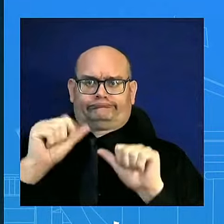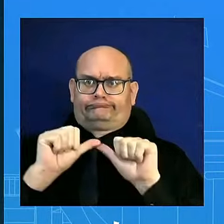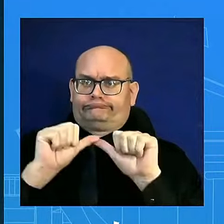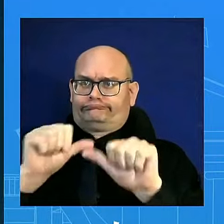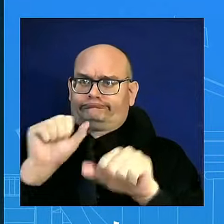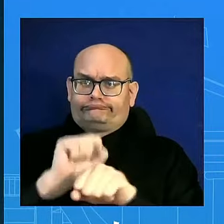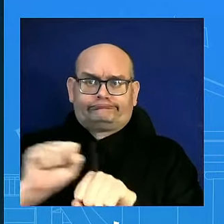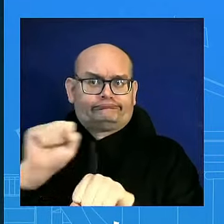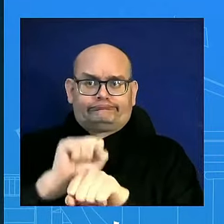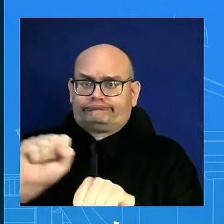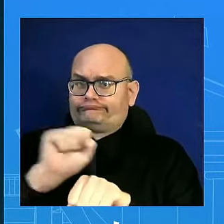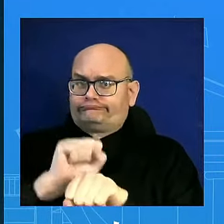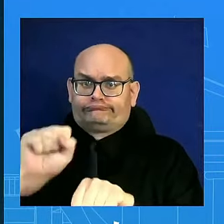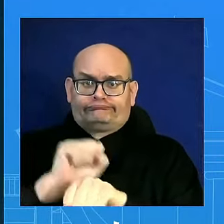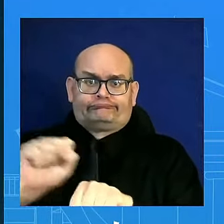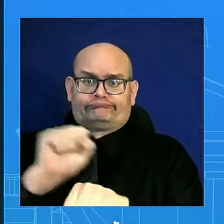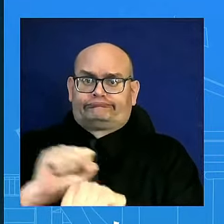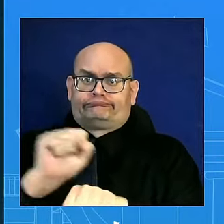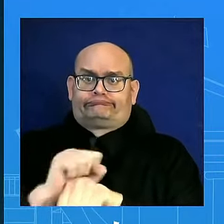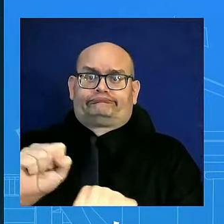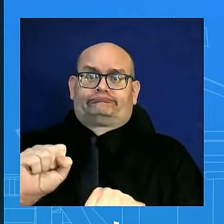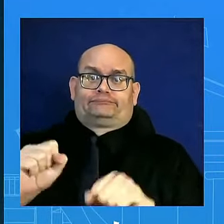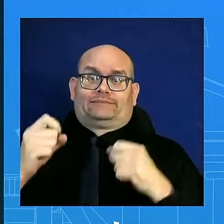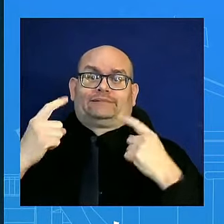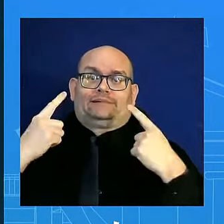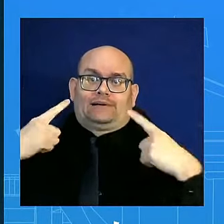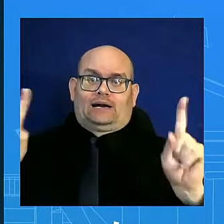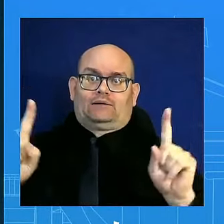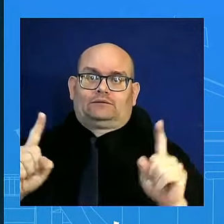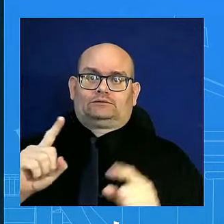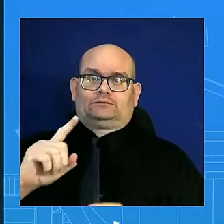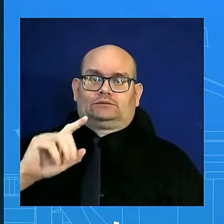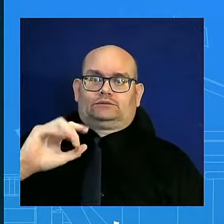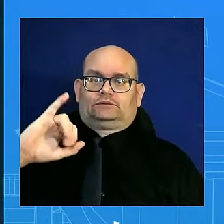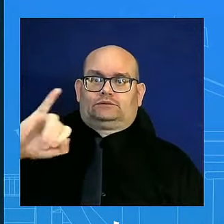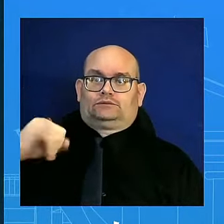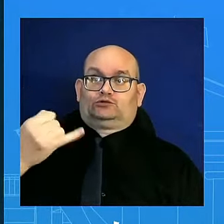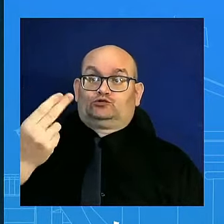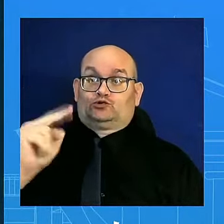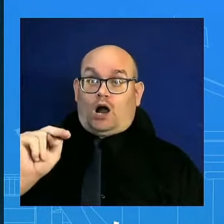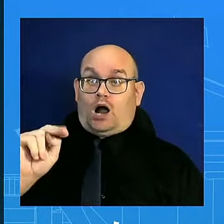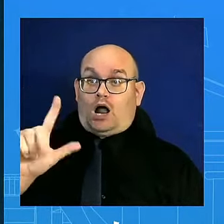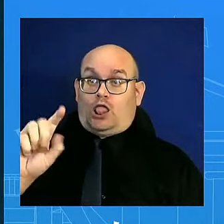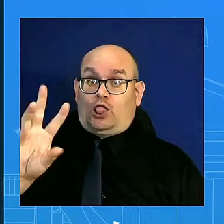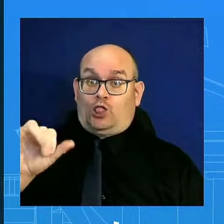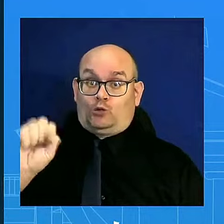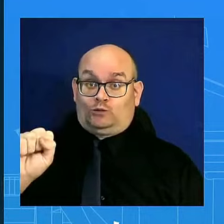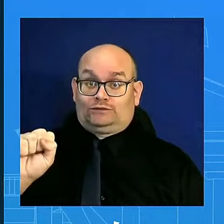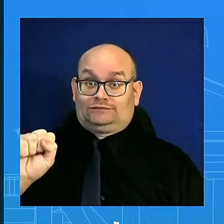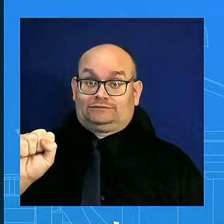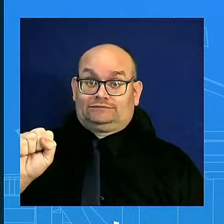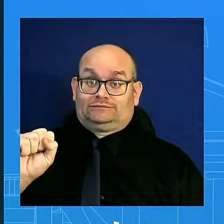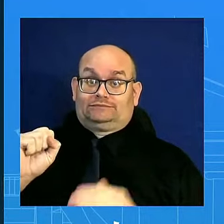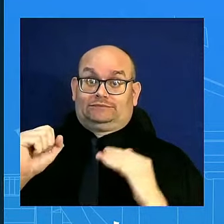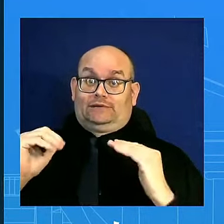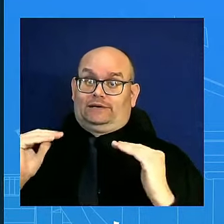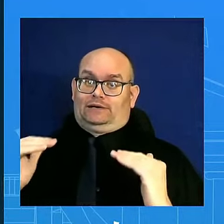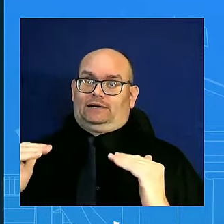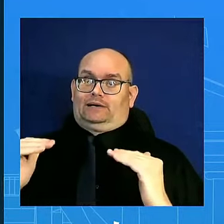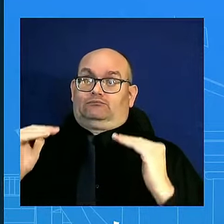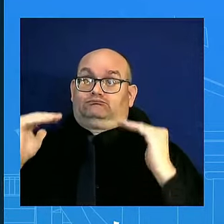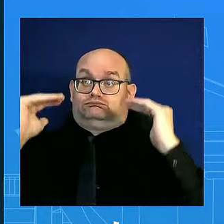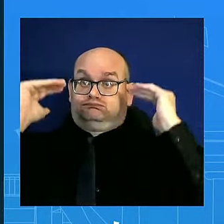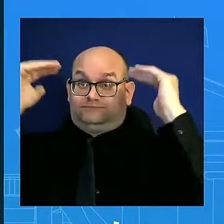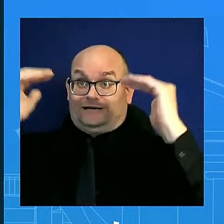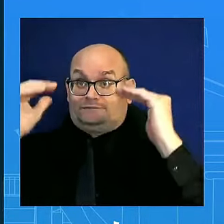can to make that happen. The John Lewis Voting Rights Advancement Act and the Freedom to Vote Act, that is something that we want to see get done. We have